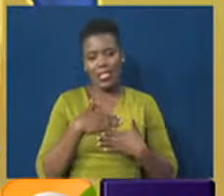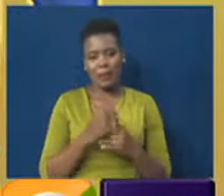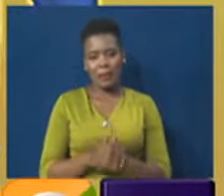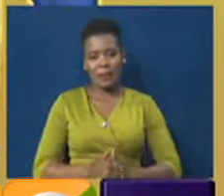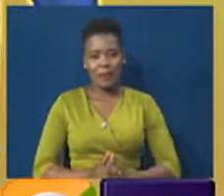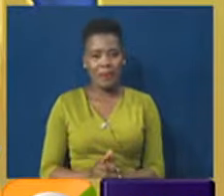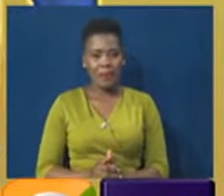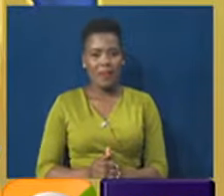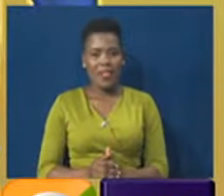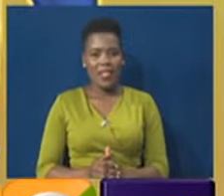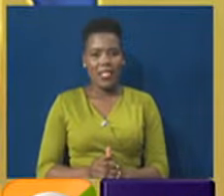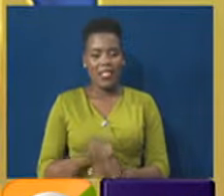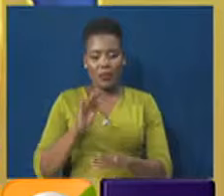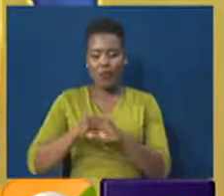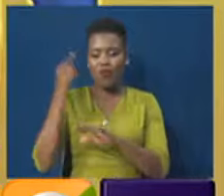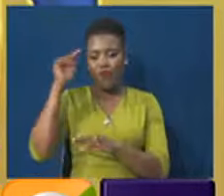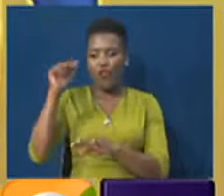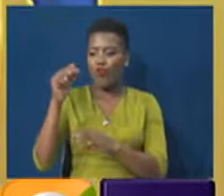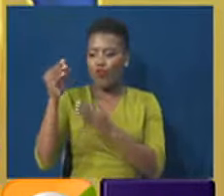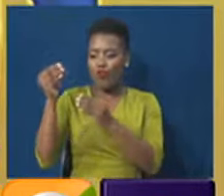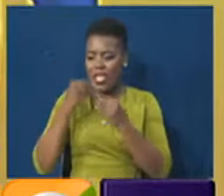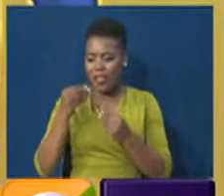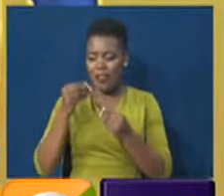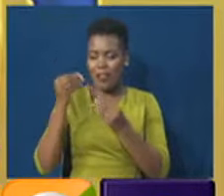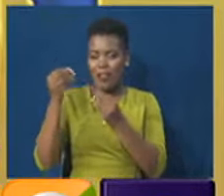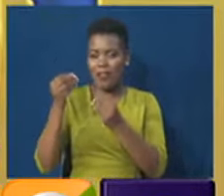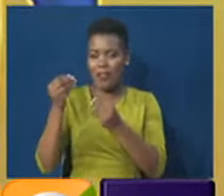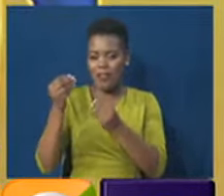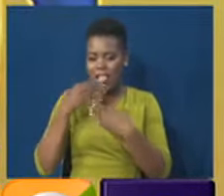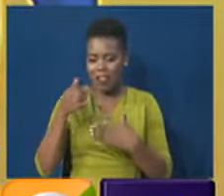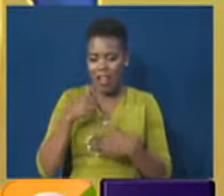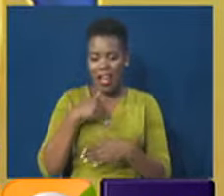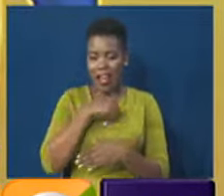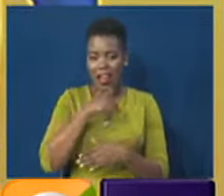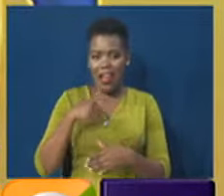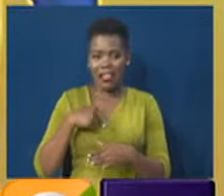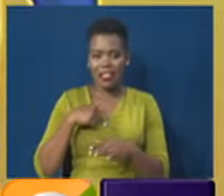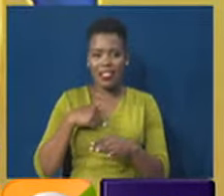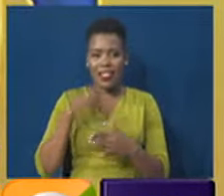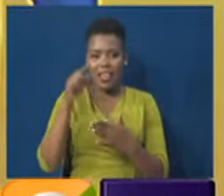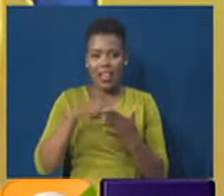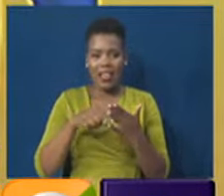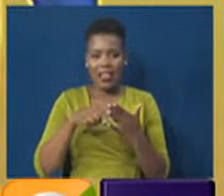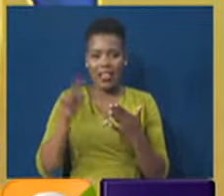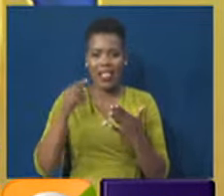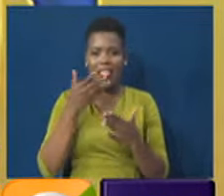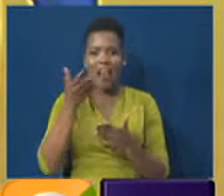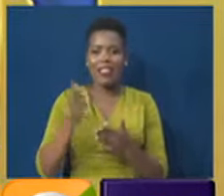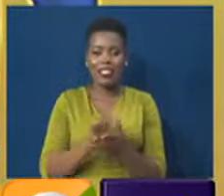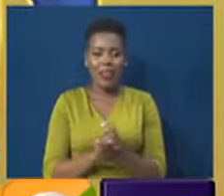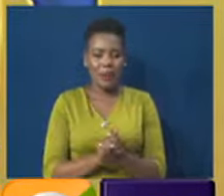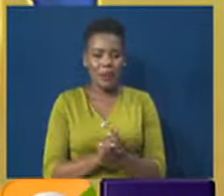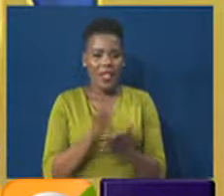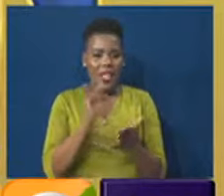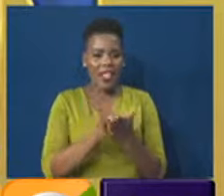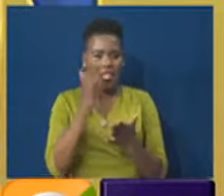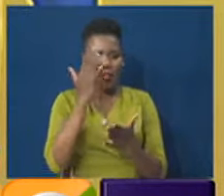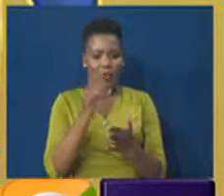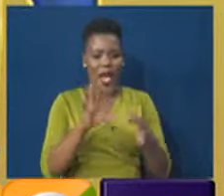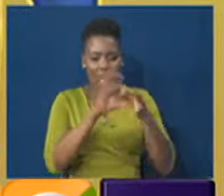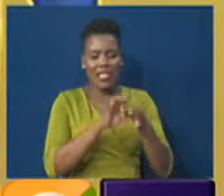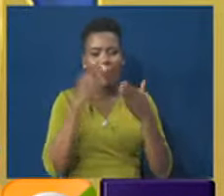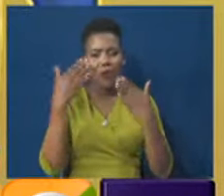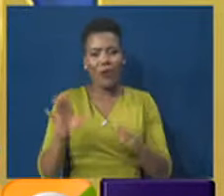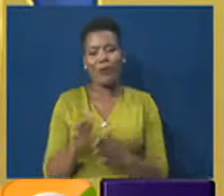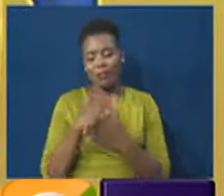good for you to give us the problem with you, and that is why you are assuming your roast. That's why you are assuming your roast. That you is what you're talking about. No, Sam,